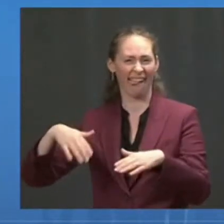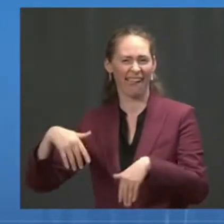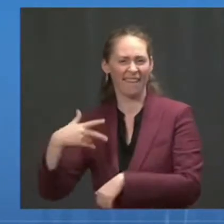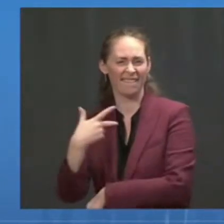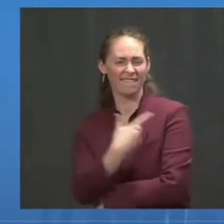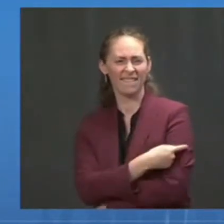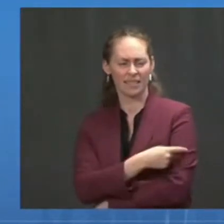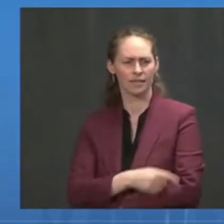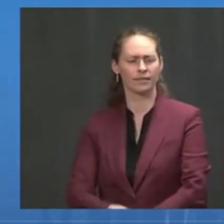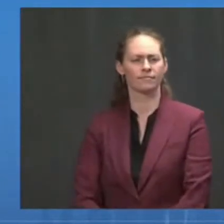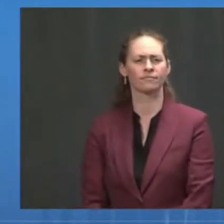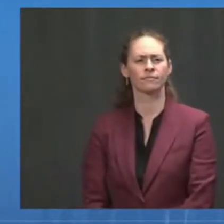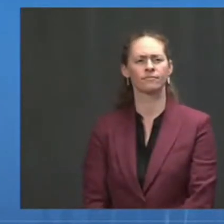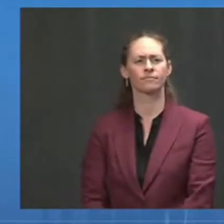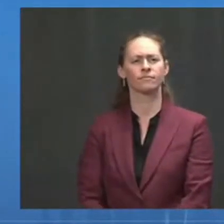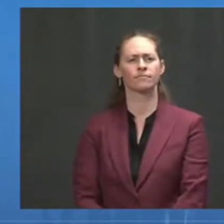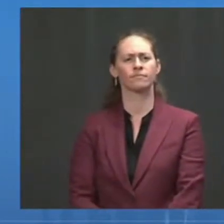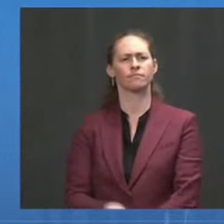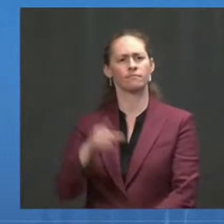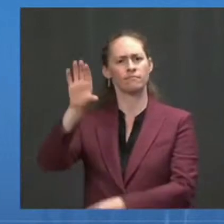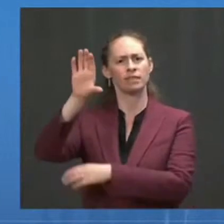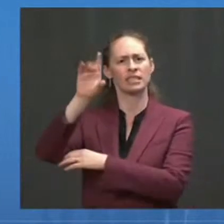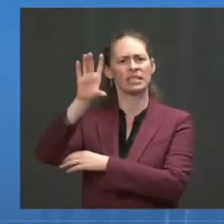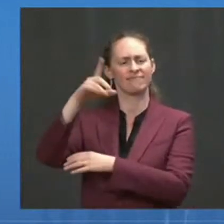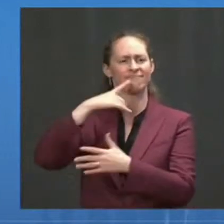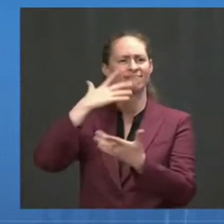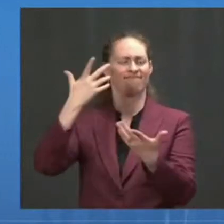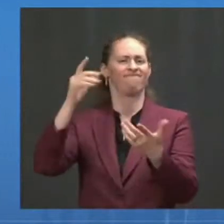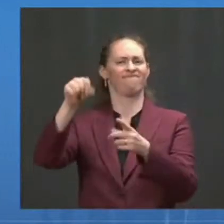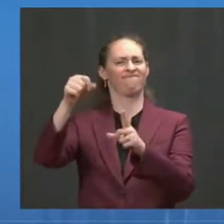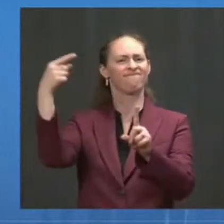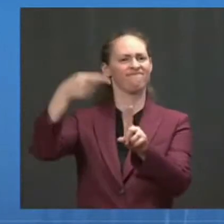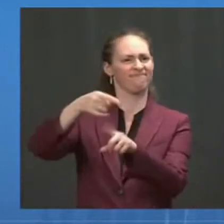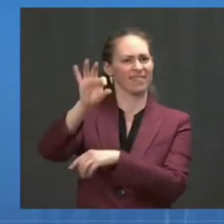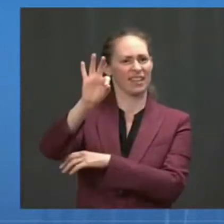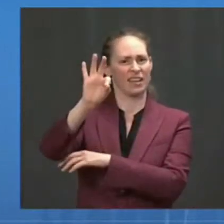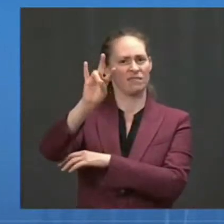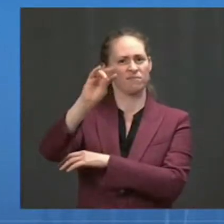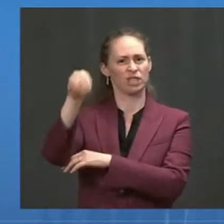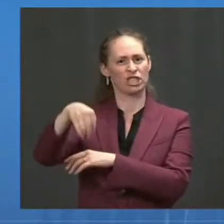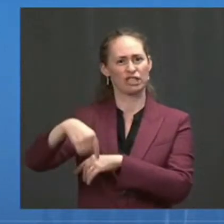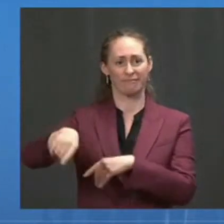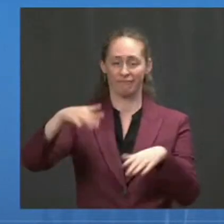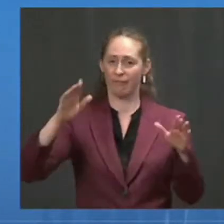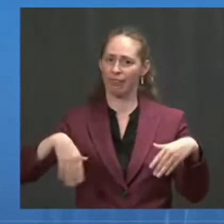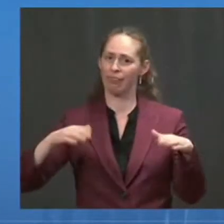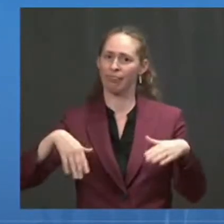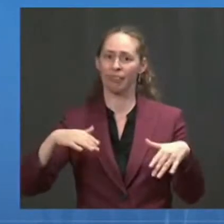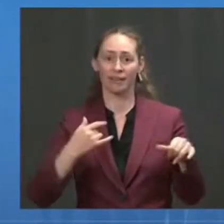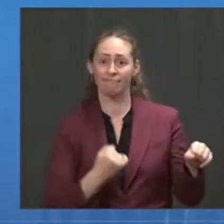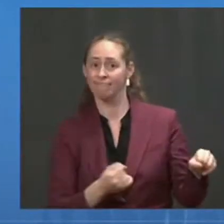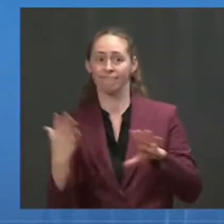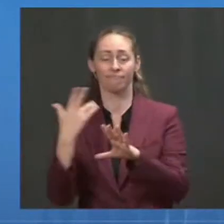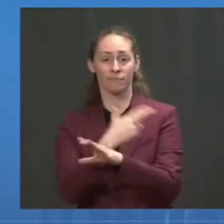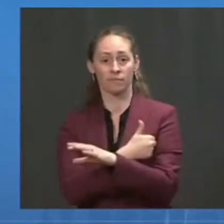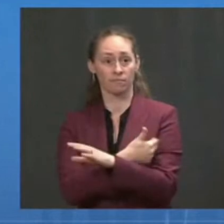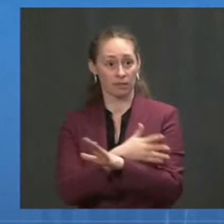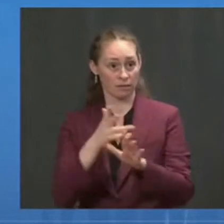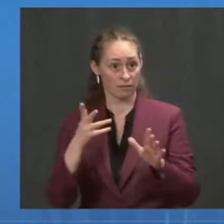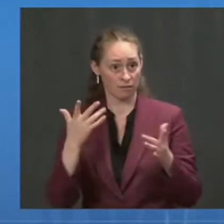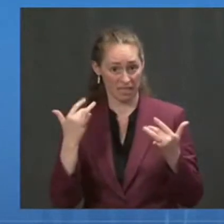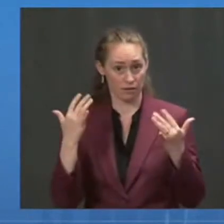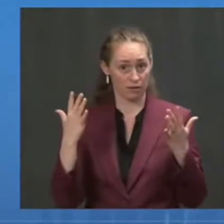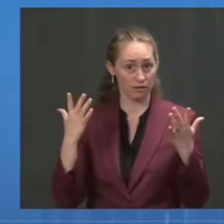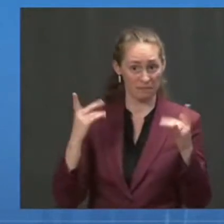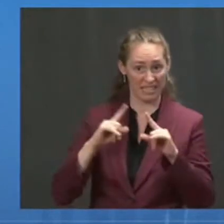been saying it's 97% of people winding up in the hospital who are unvaccinated. Has that number changed with Delta, and do you have